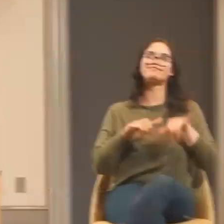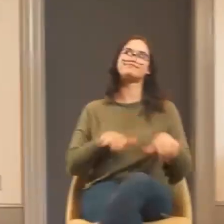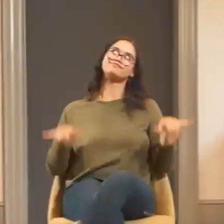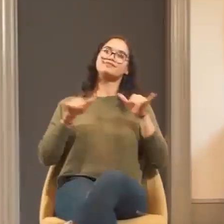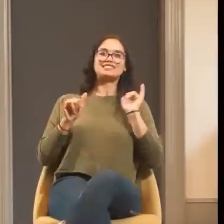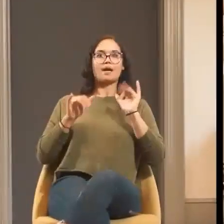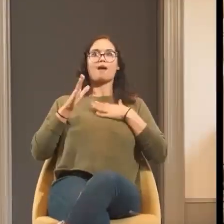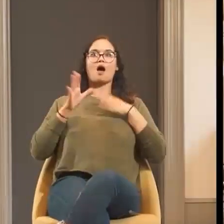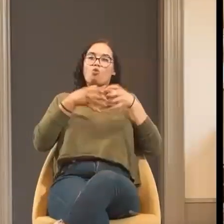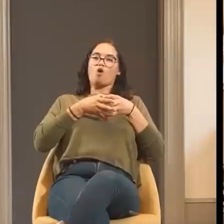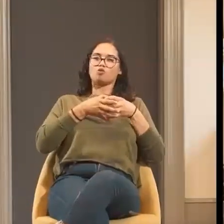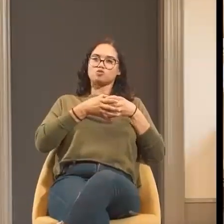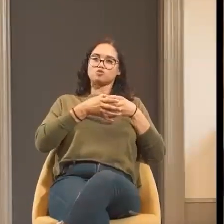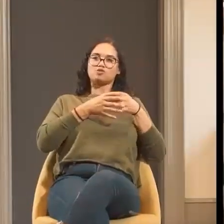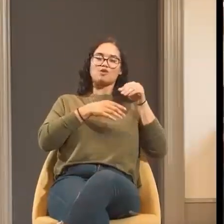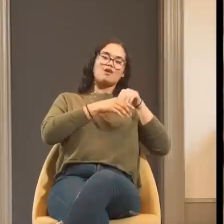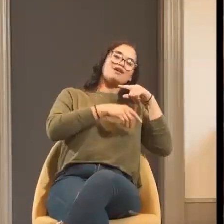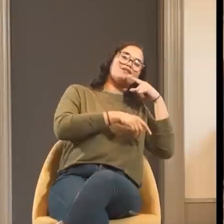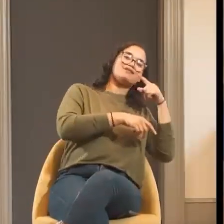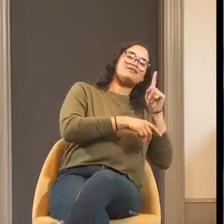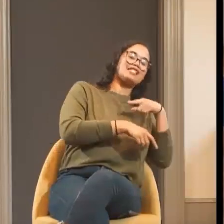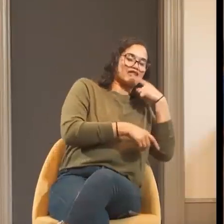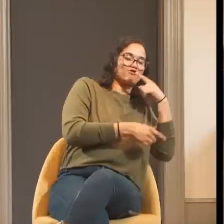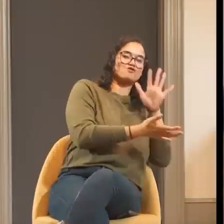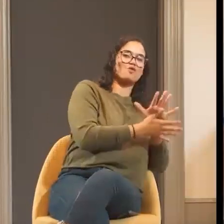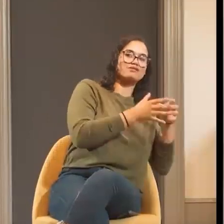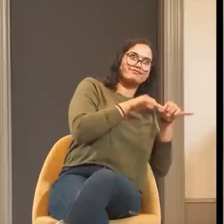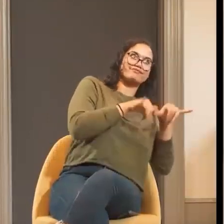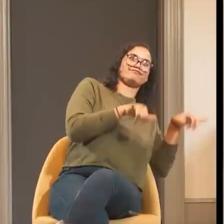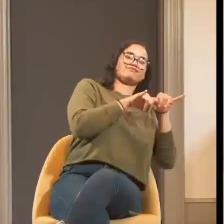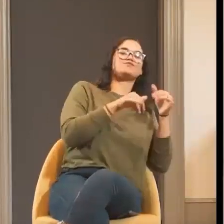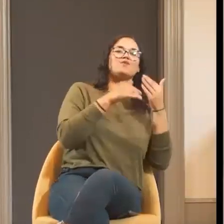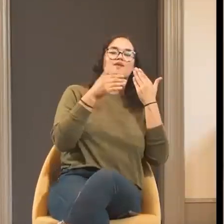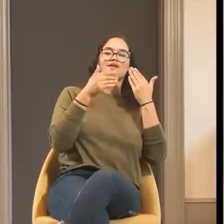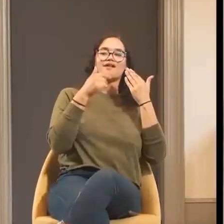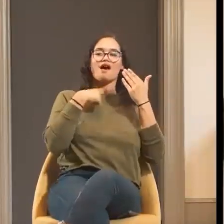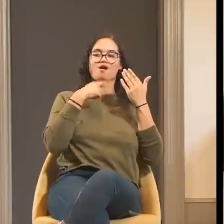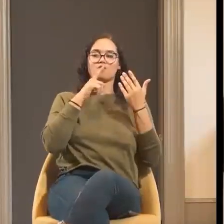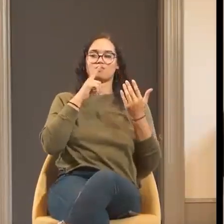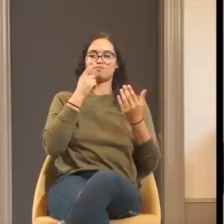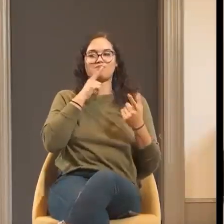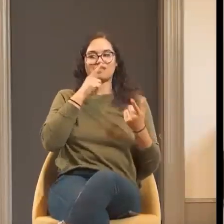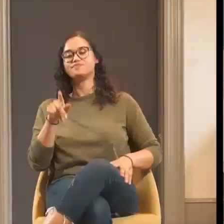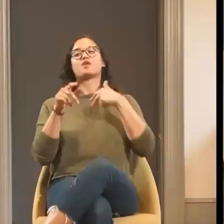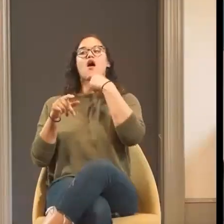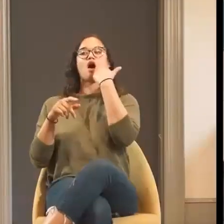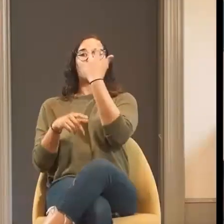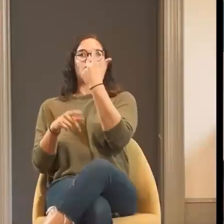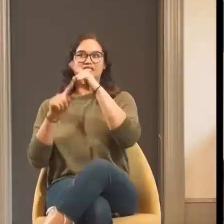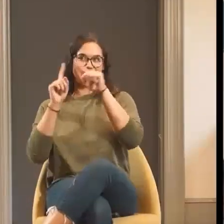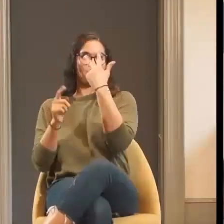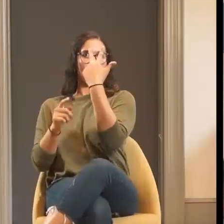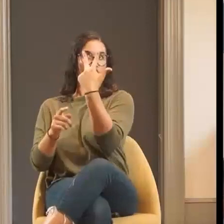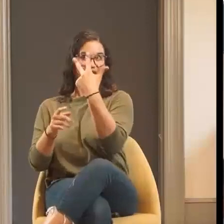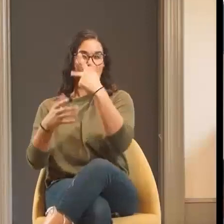Sometimes I felt lonely and isolated. You know, I was a deaf student in a hearing classroom and in a hearing environment. I